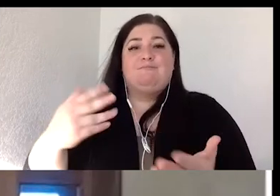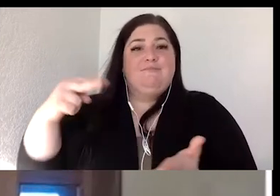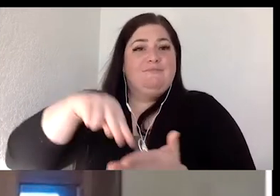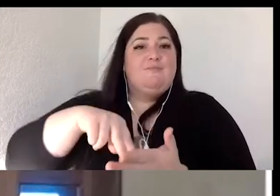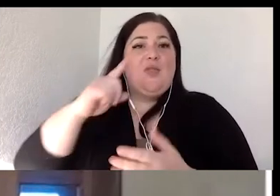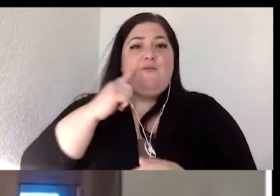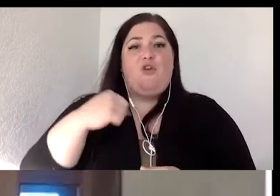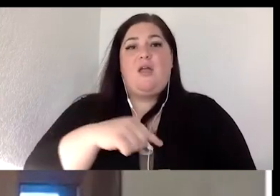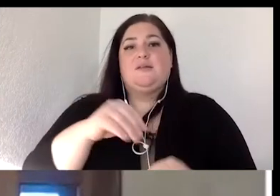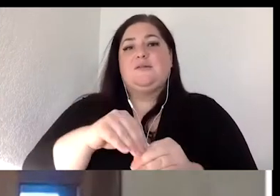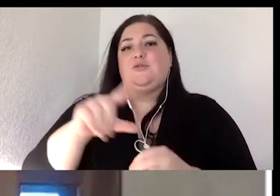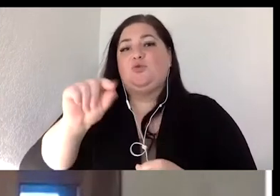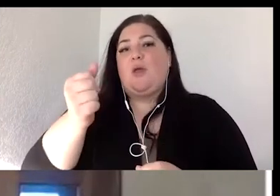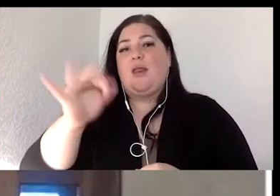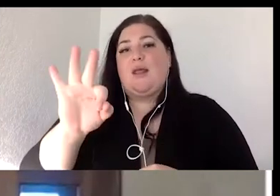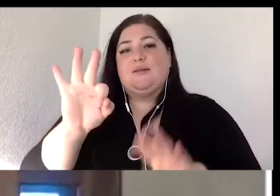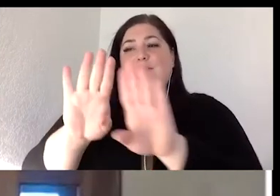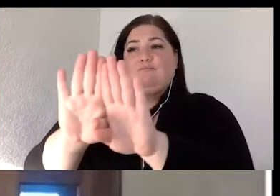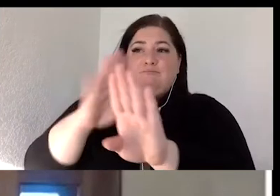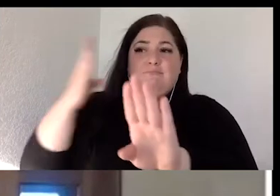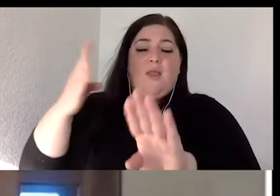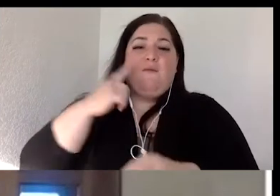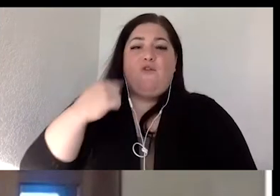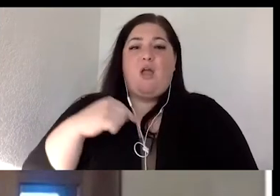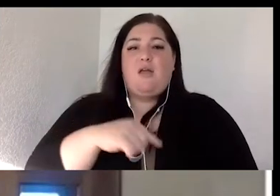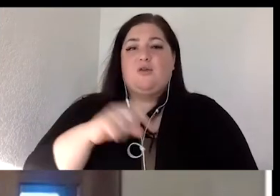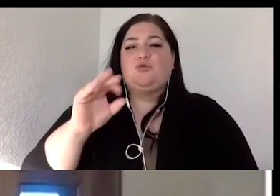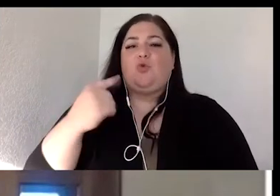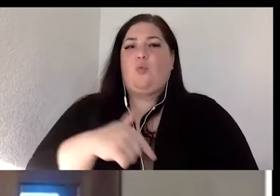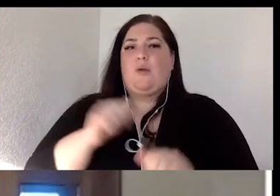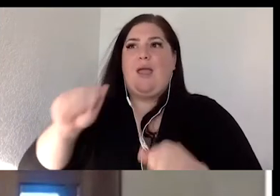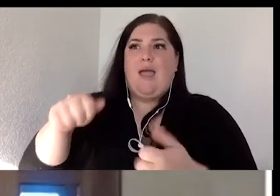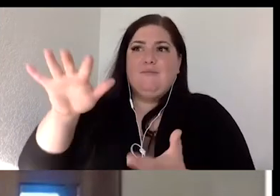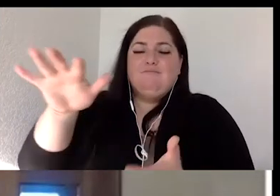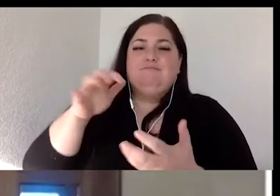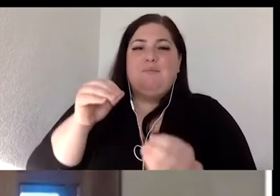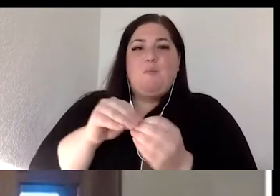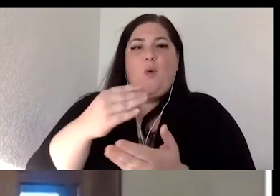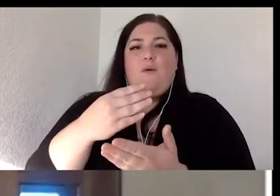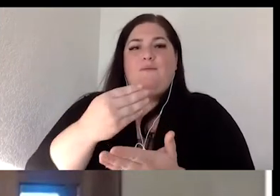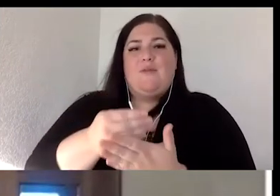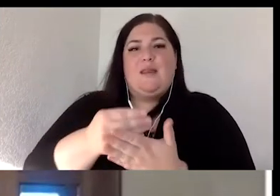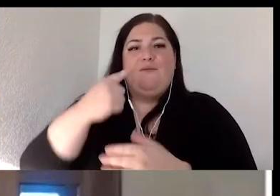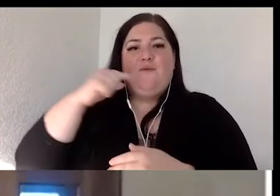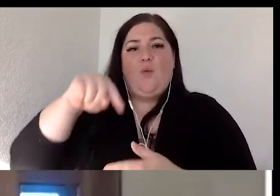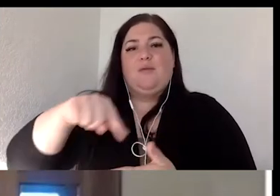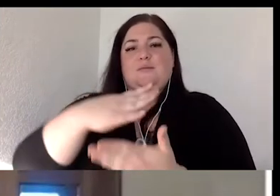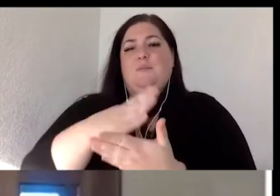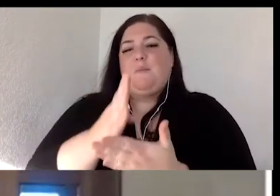2019, opening the door for us so that we could get additional funding in this budget cycle. Thank